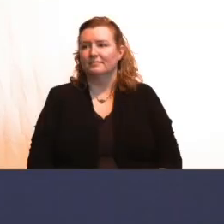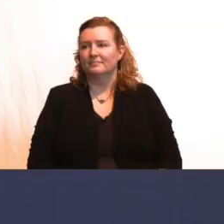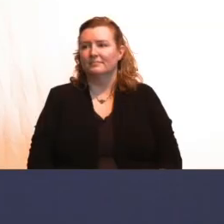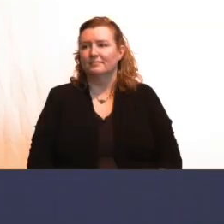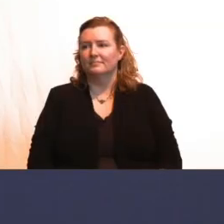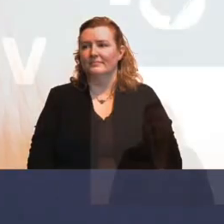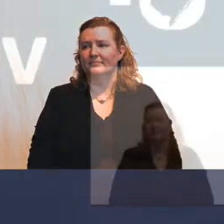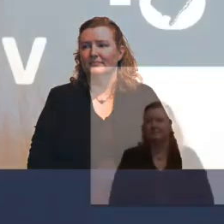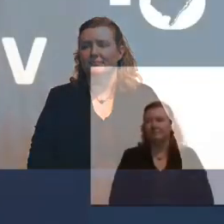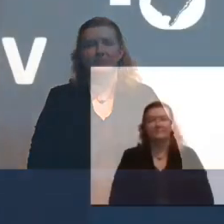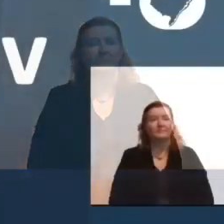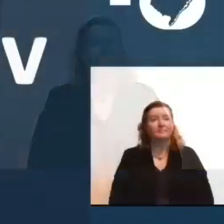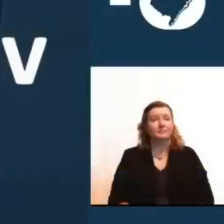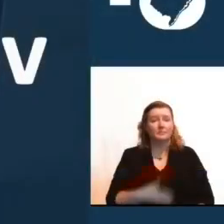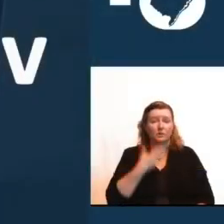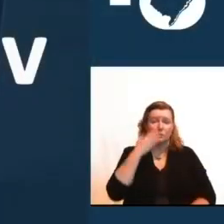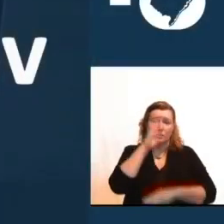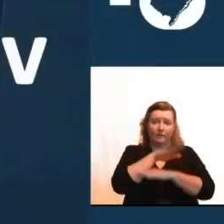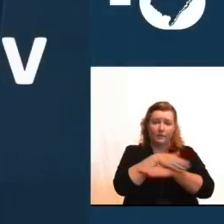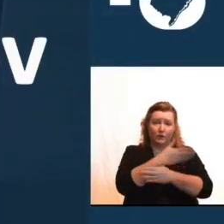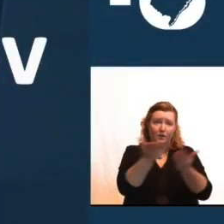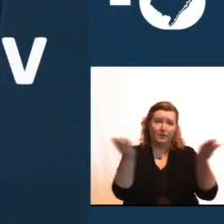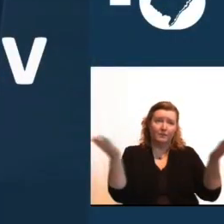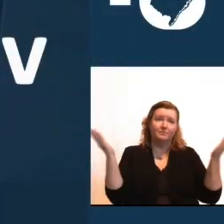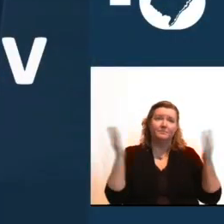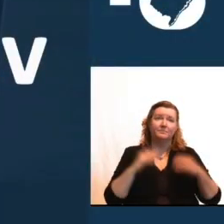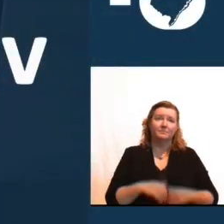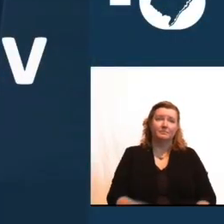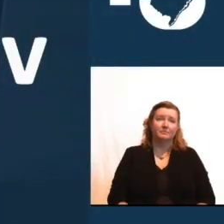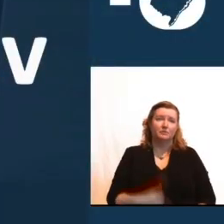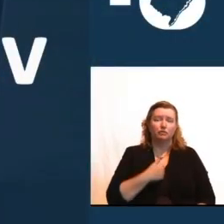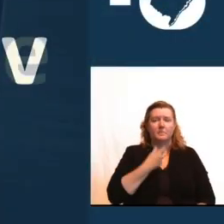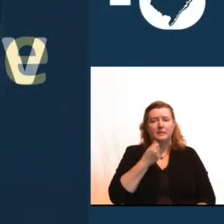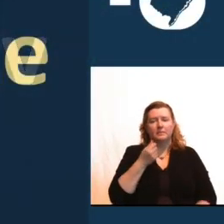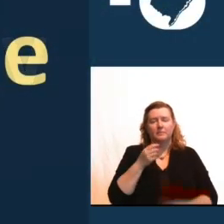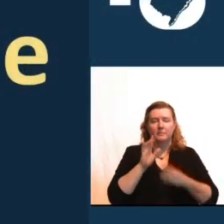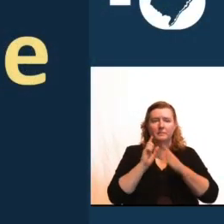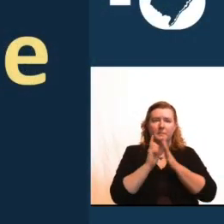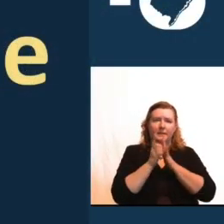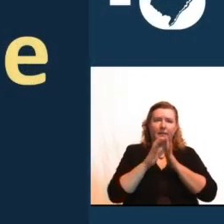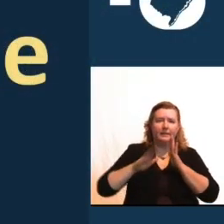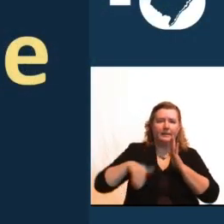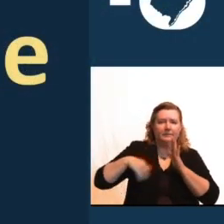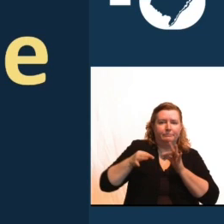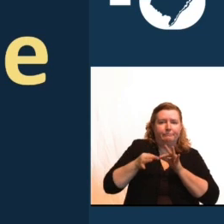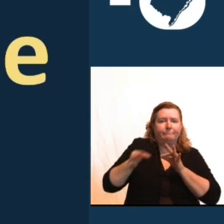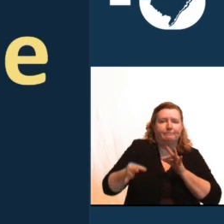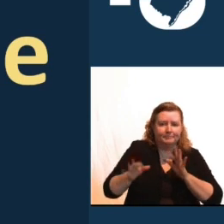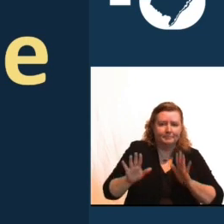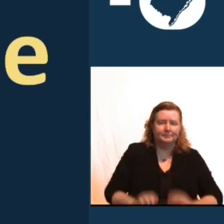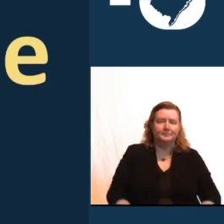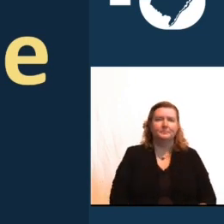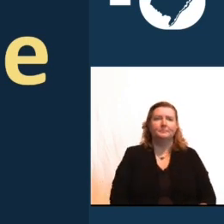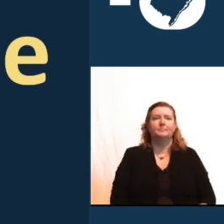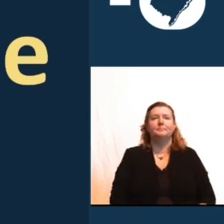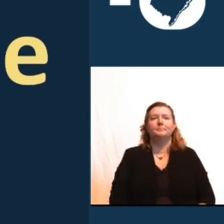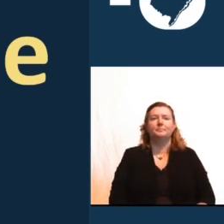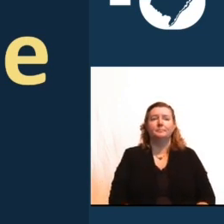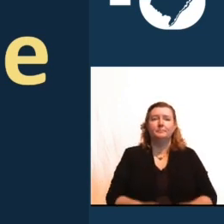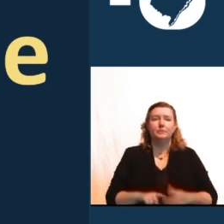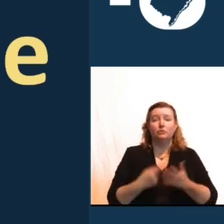I want to start off by talking for a minute about Ukraine. First of all, we stand with the people of Ukraine